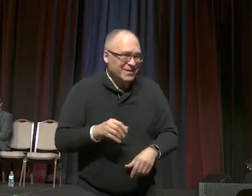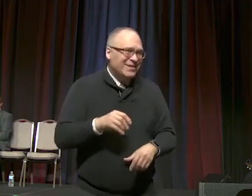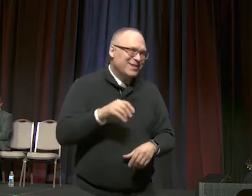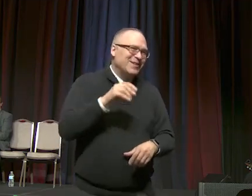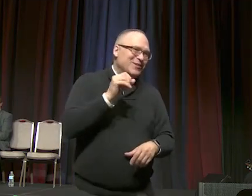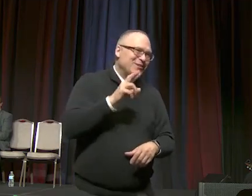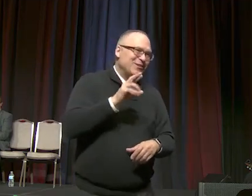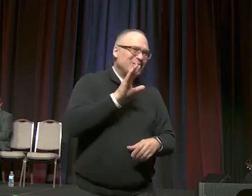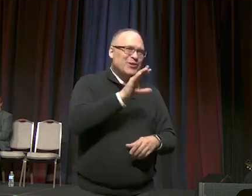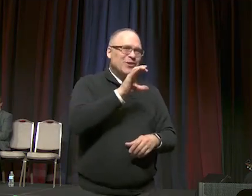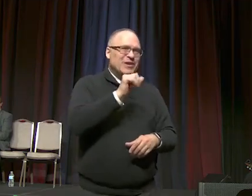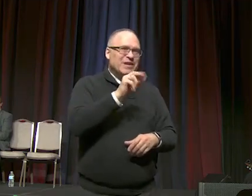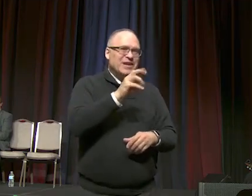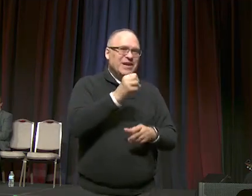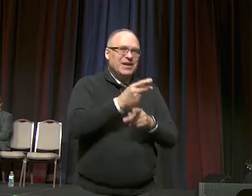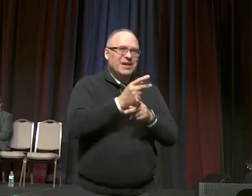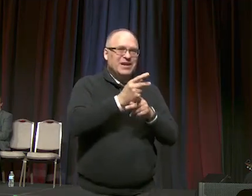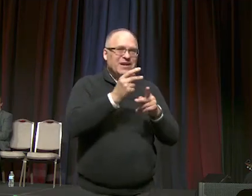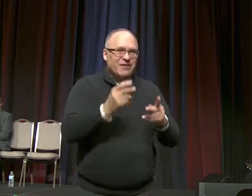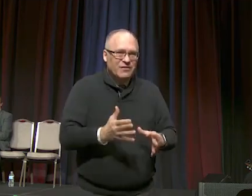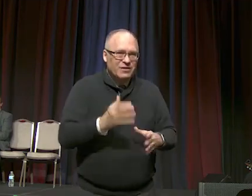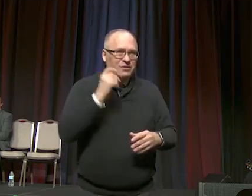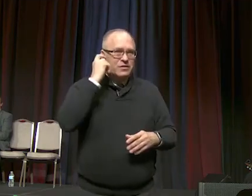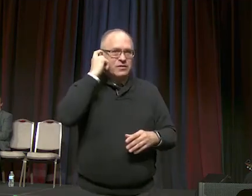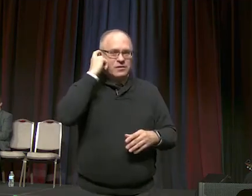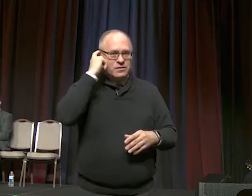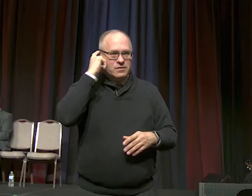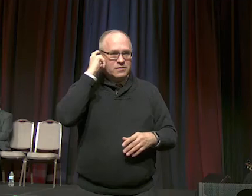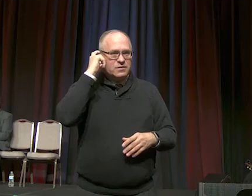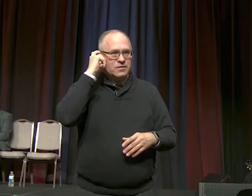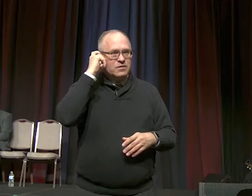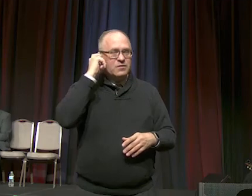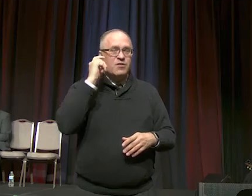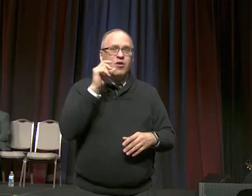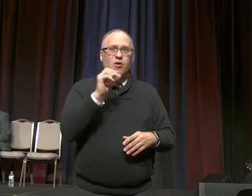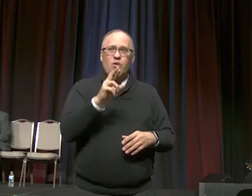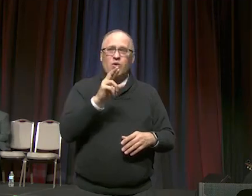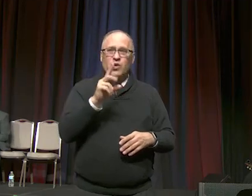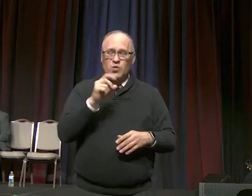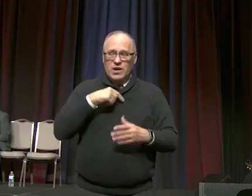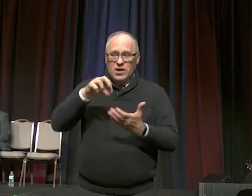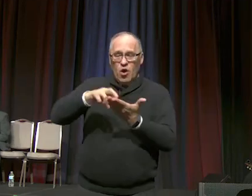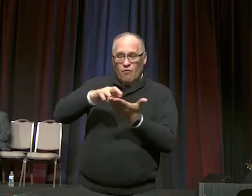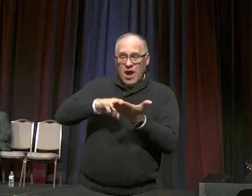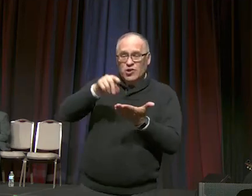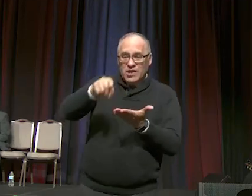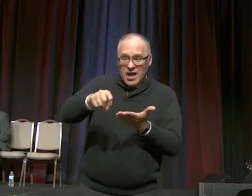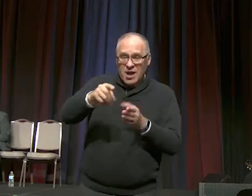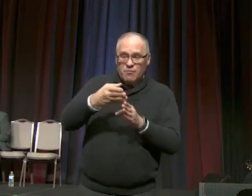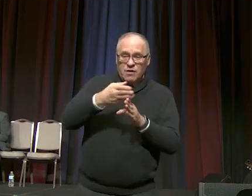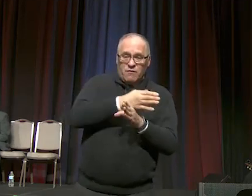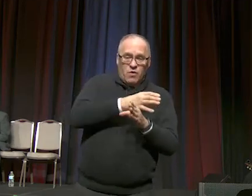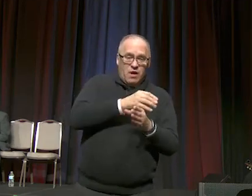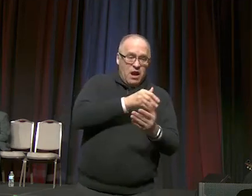Does your caregiver need to be credentialed? How does that work? Do I need to have them registered prior to